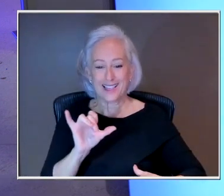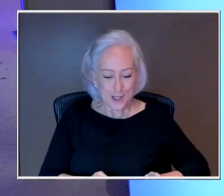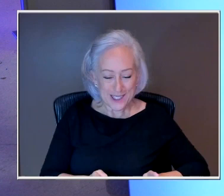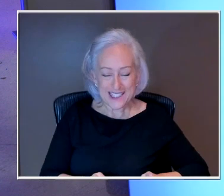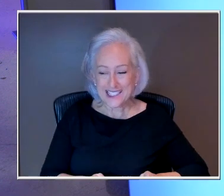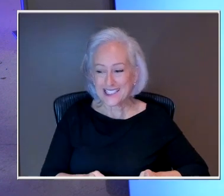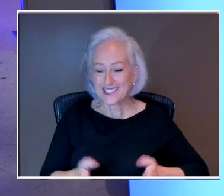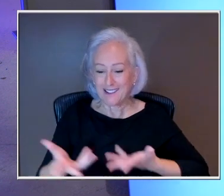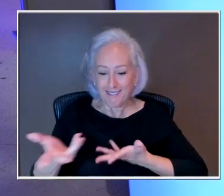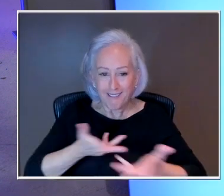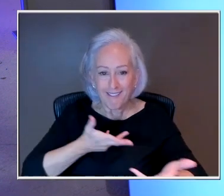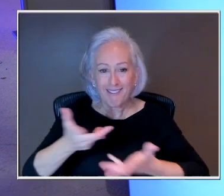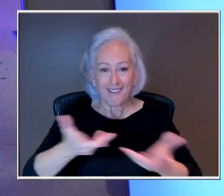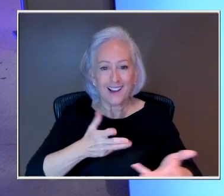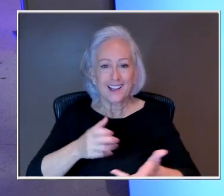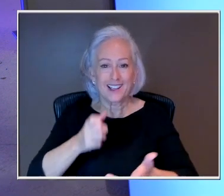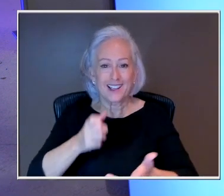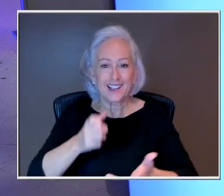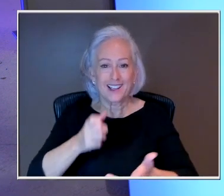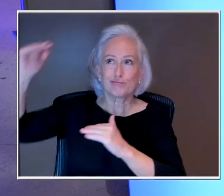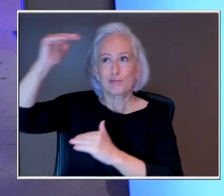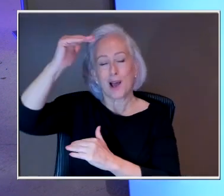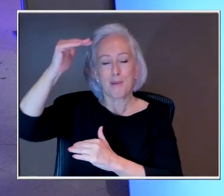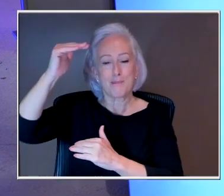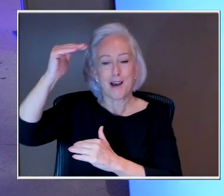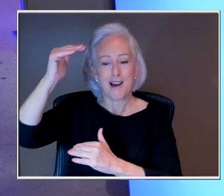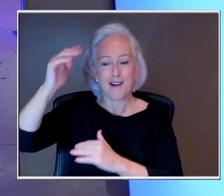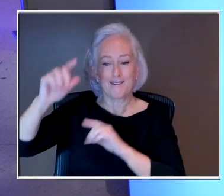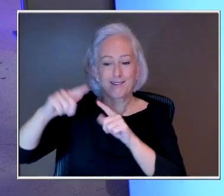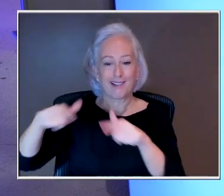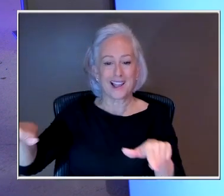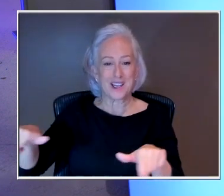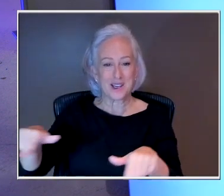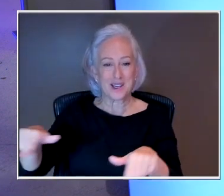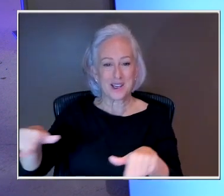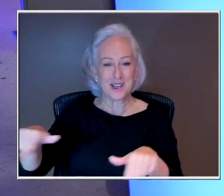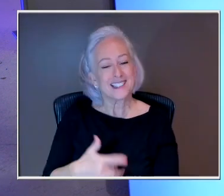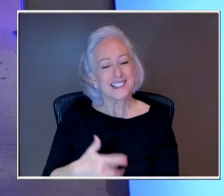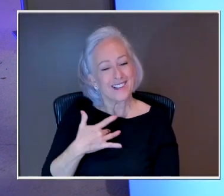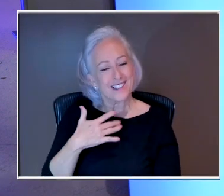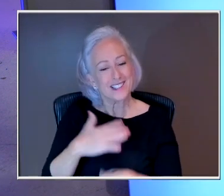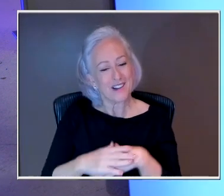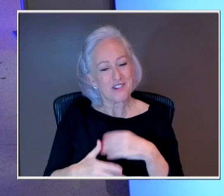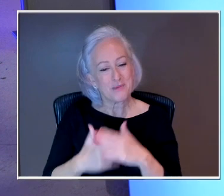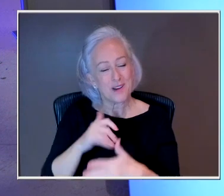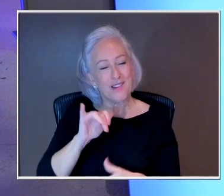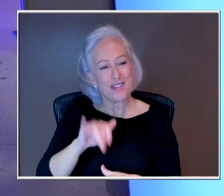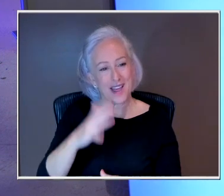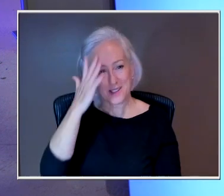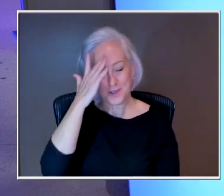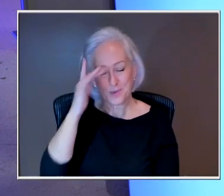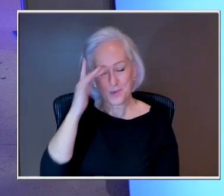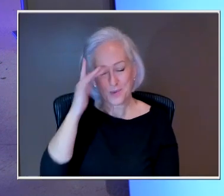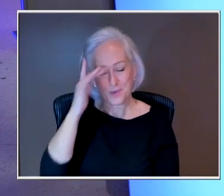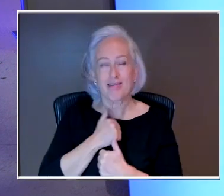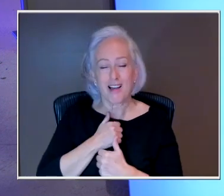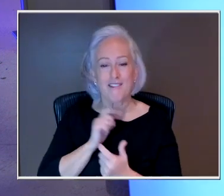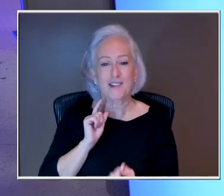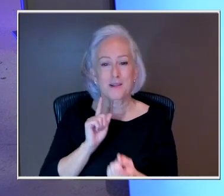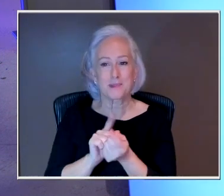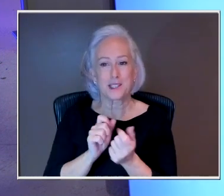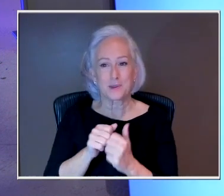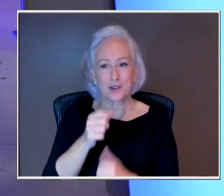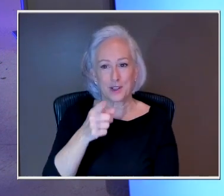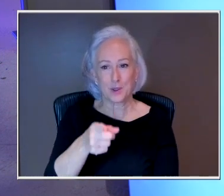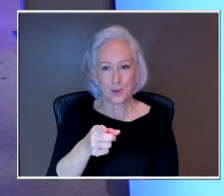but it's comforting, and I know that's one of the things Michelle really says she loved about meeting with you, which is I want to bring Michelle back in, and I want you